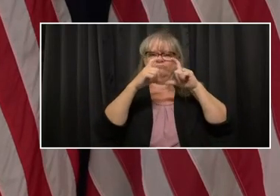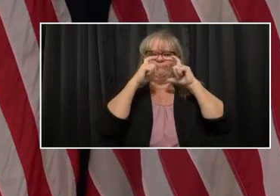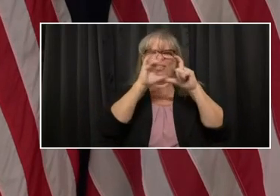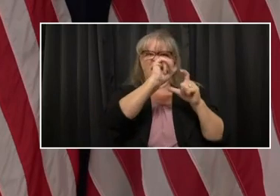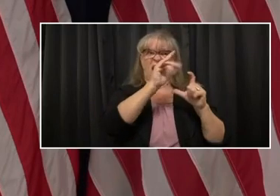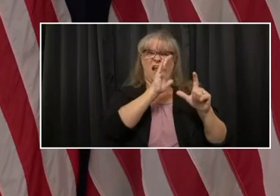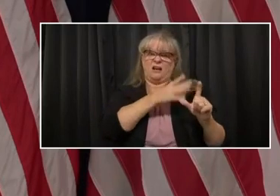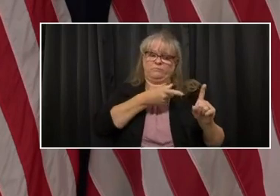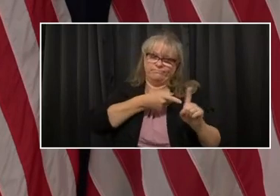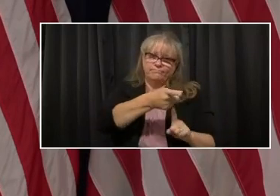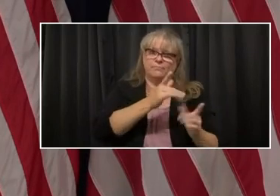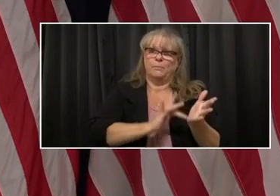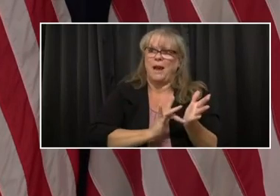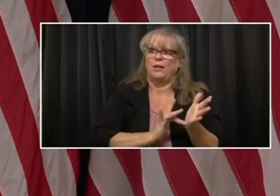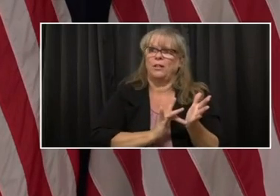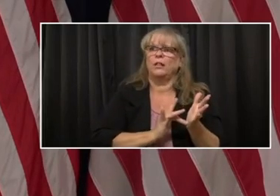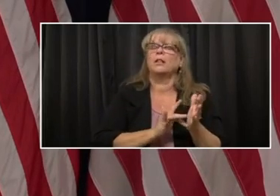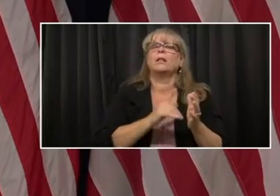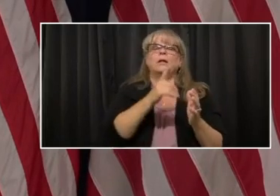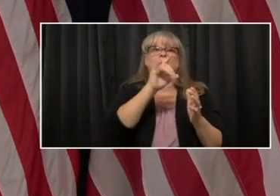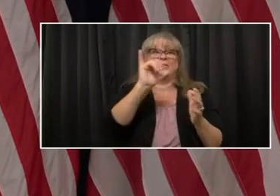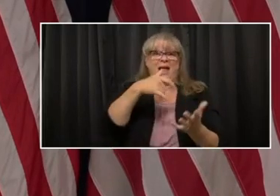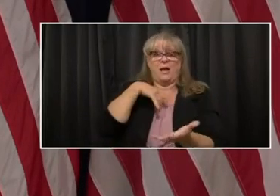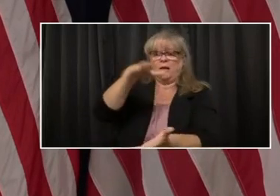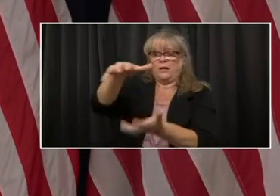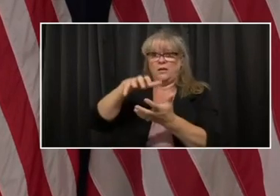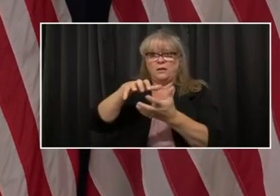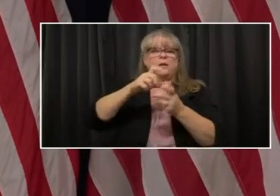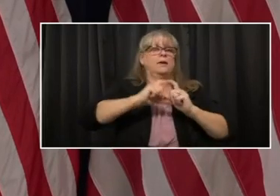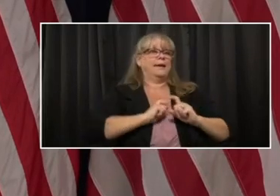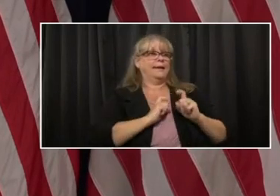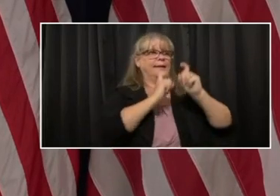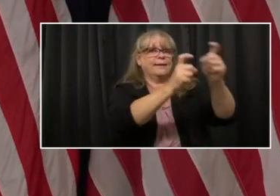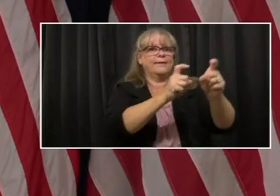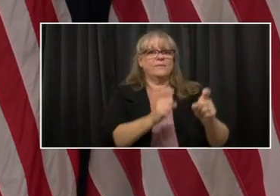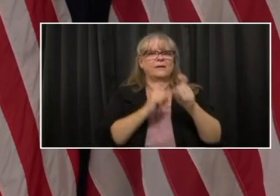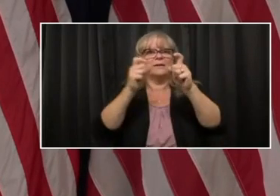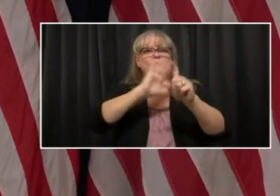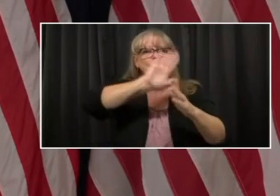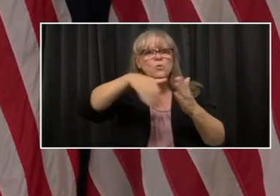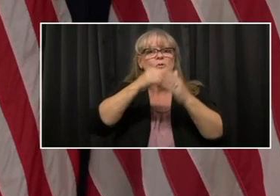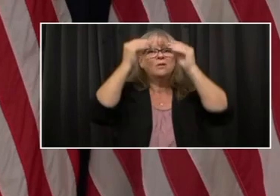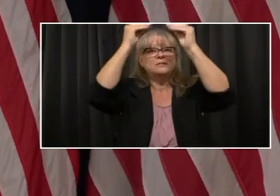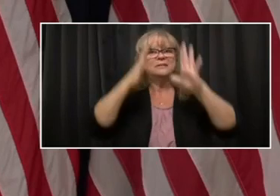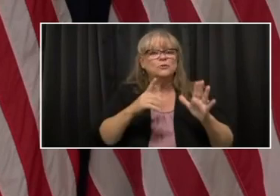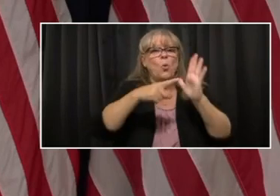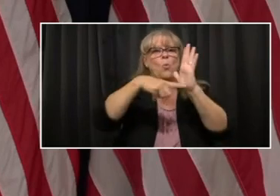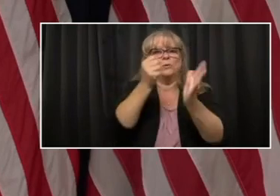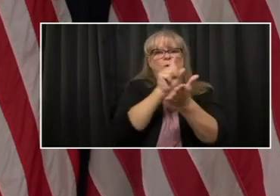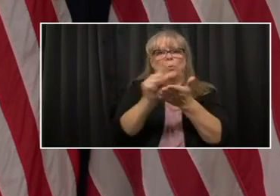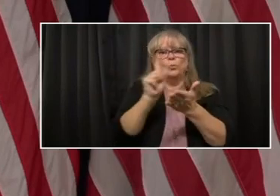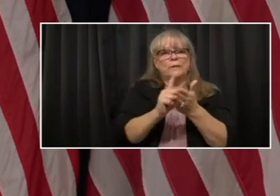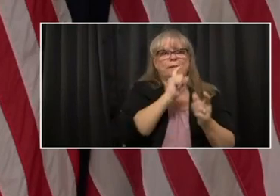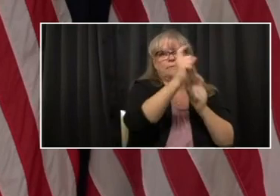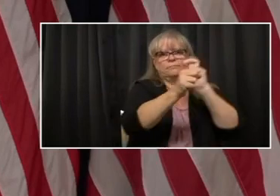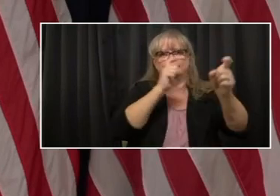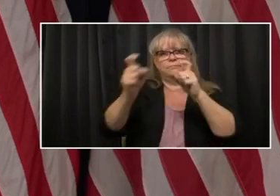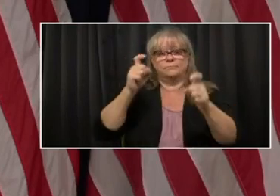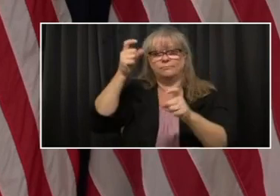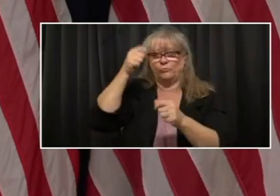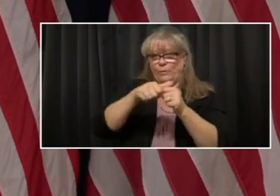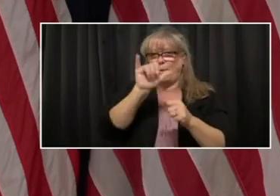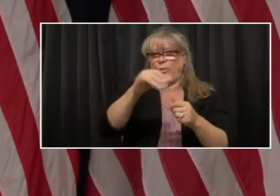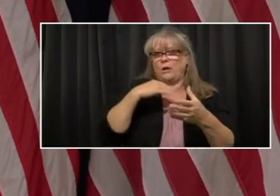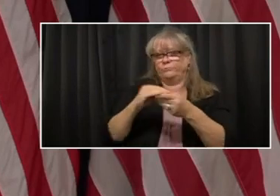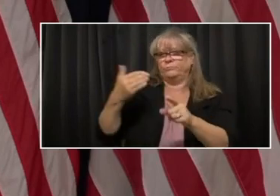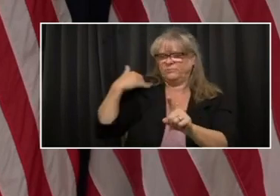week. We made the commitment for 10 weeks. We hope to be able to continue it to make sure that they have those medical grade masks available. And